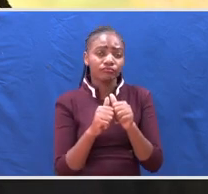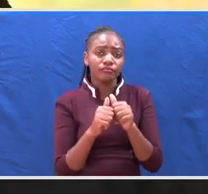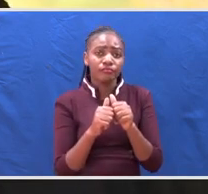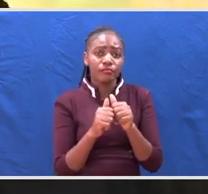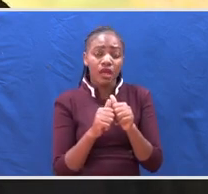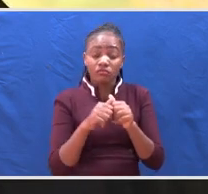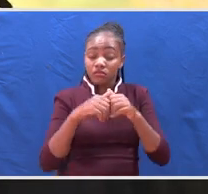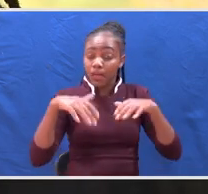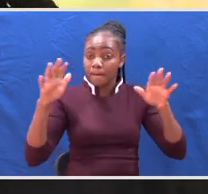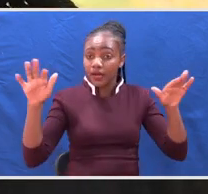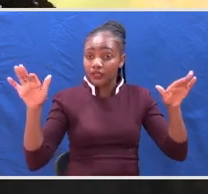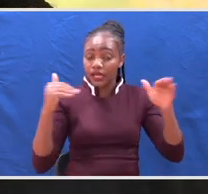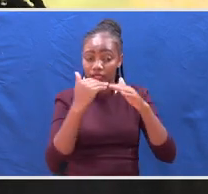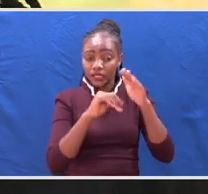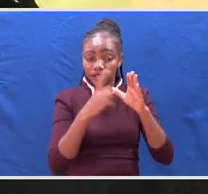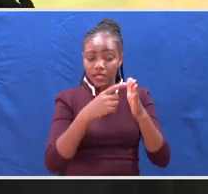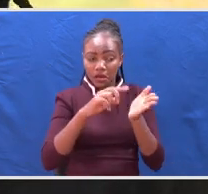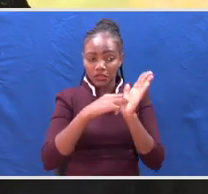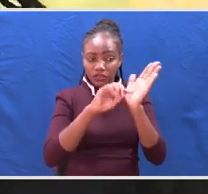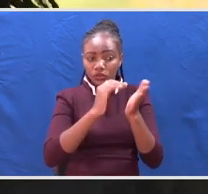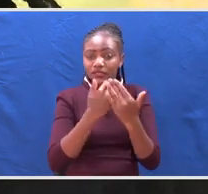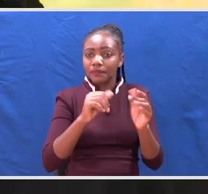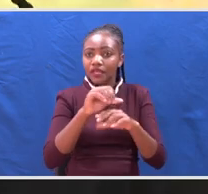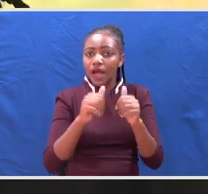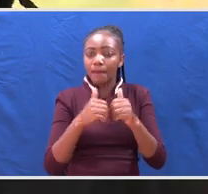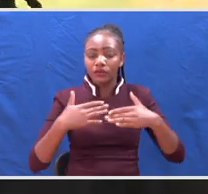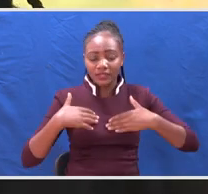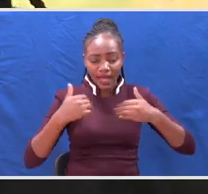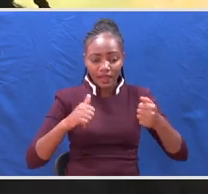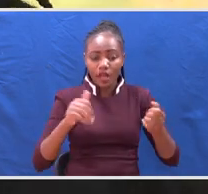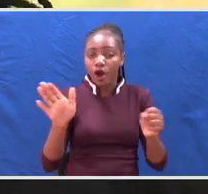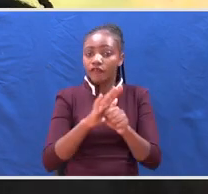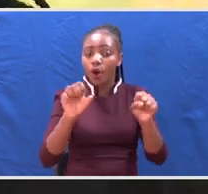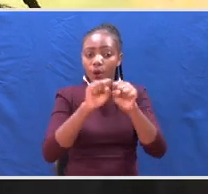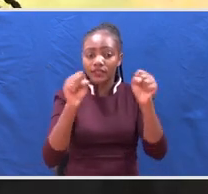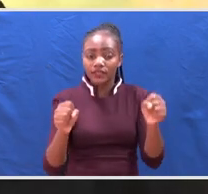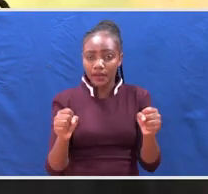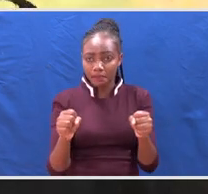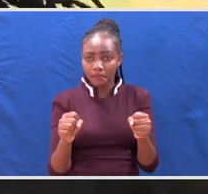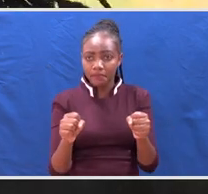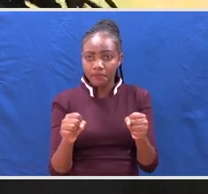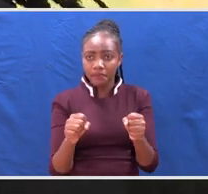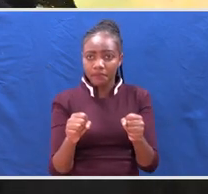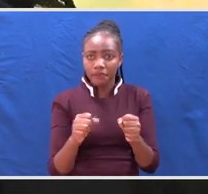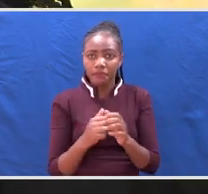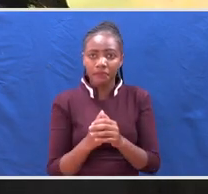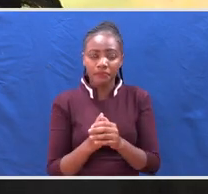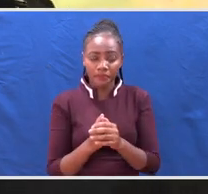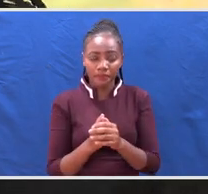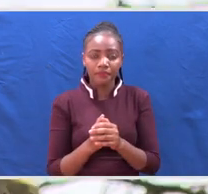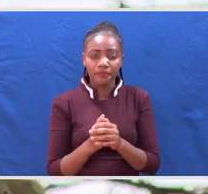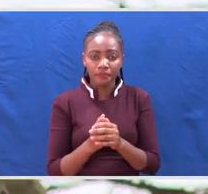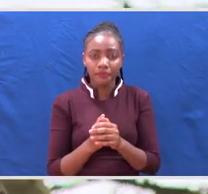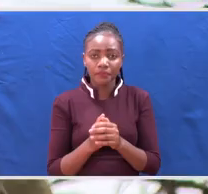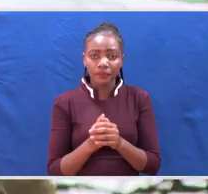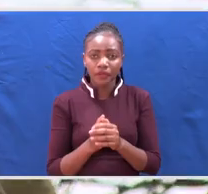certain ecosystem, then that tells you something about the health of the whole ecosystem. Something is really wrong with that